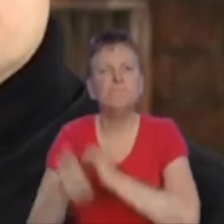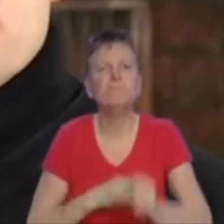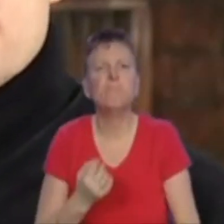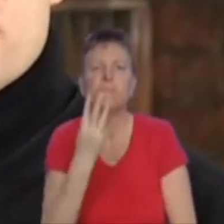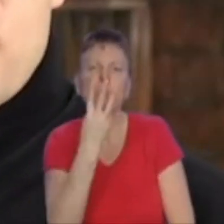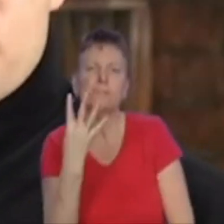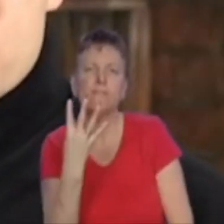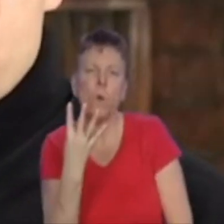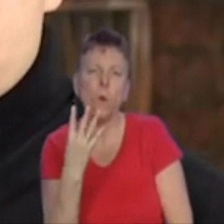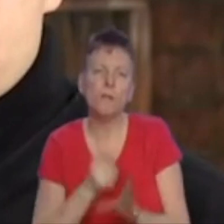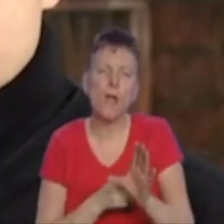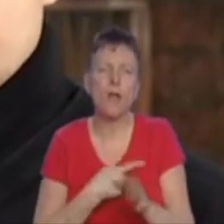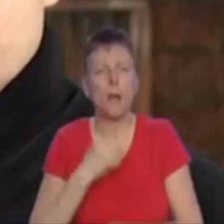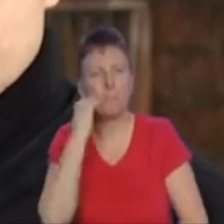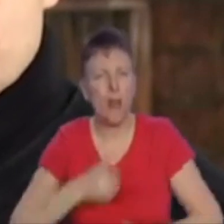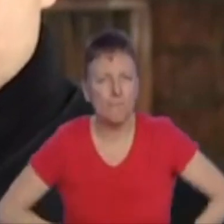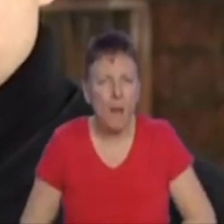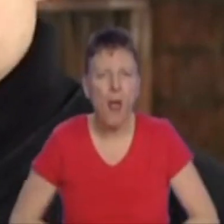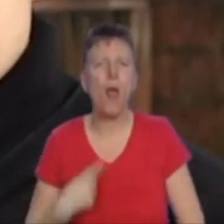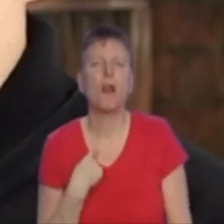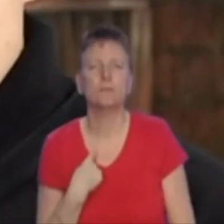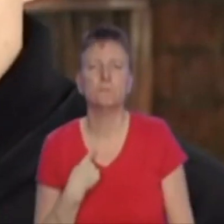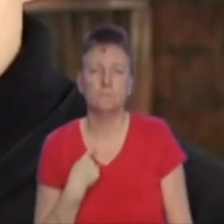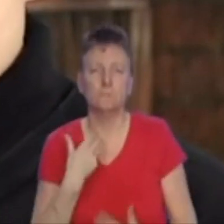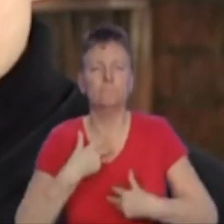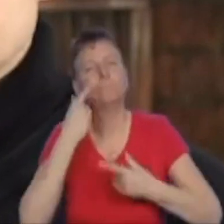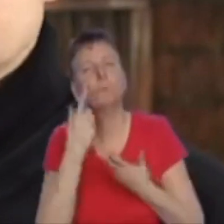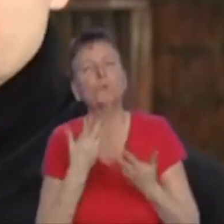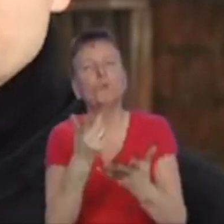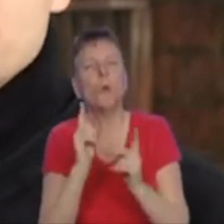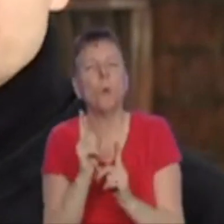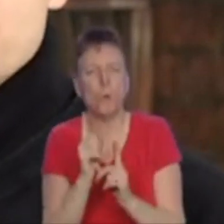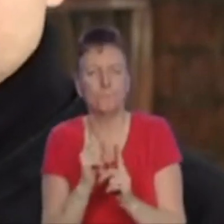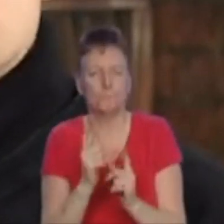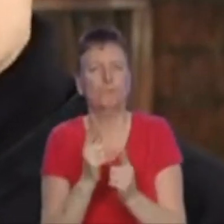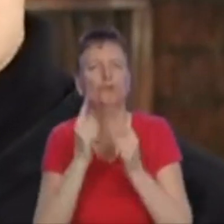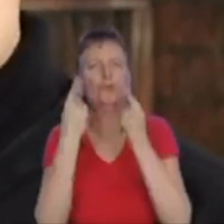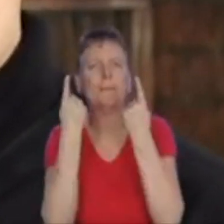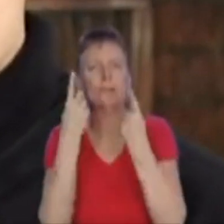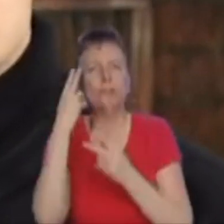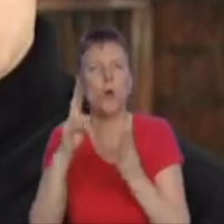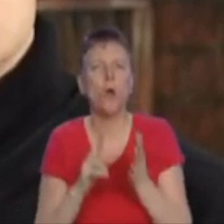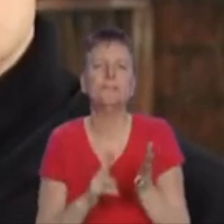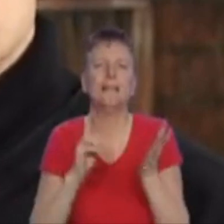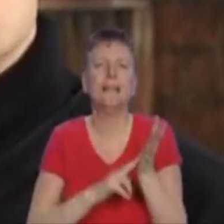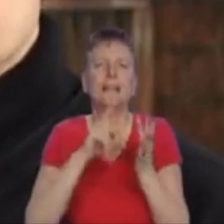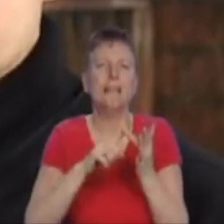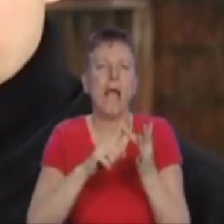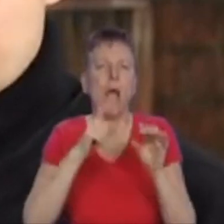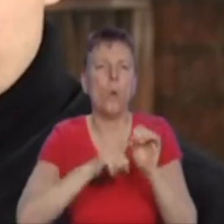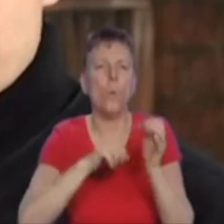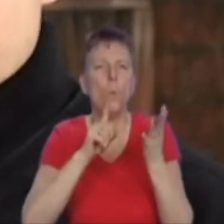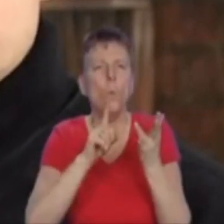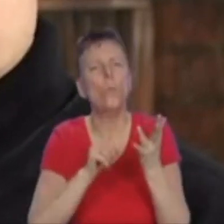is a derivative of a Japanese technique called Nikyo. The way we're going to use it is we're going to meet and greet our contact, who we